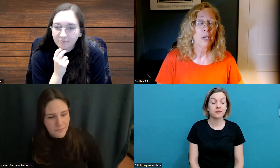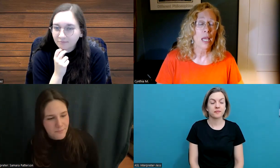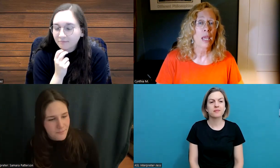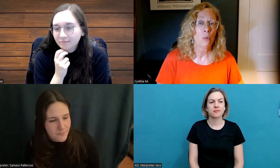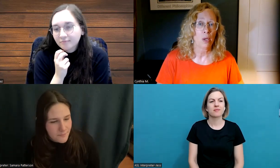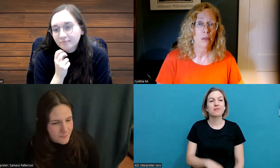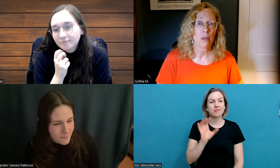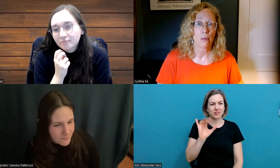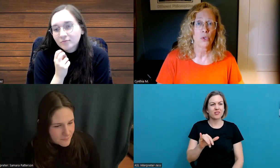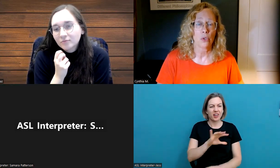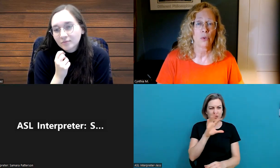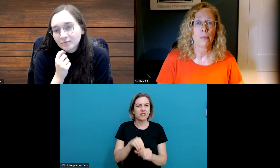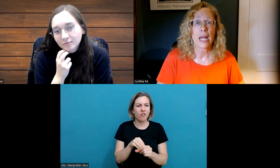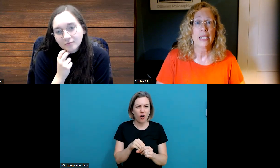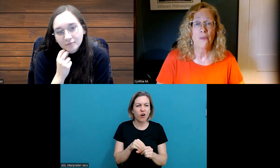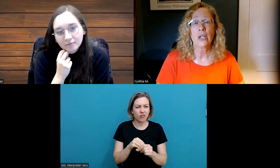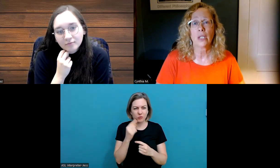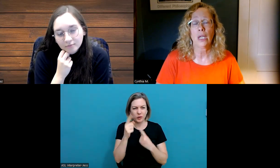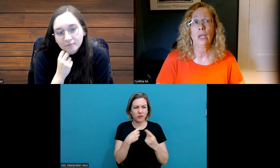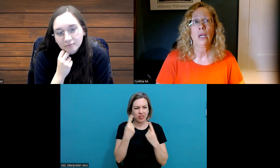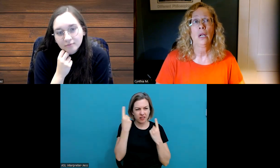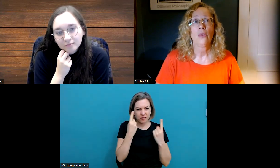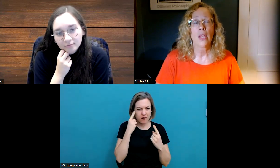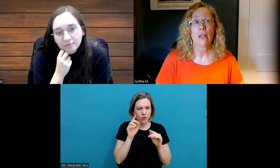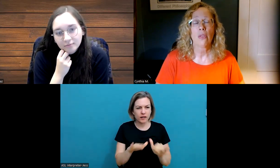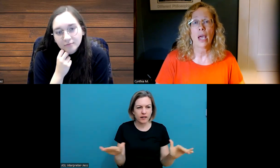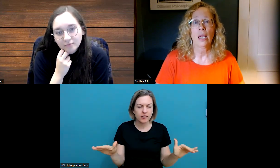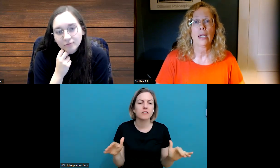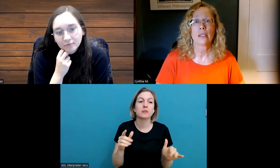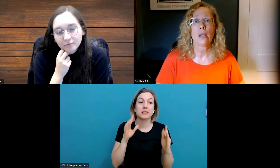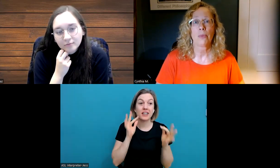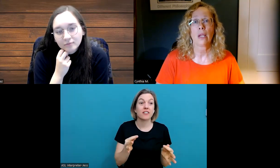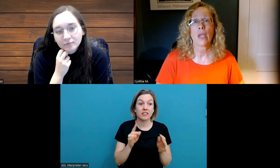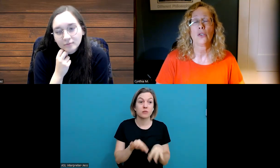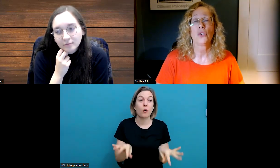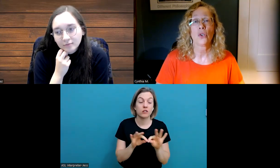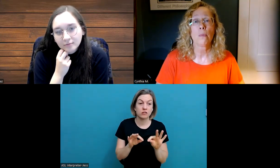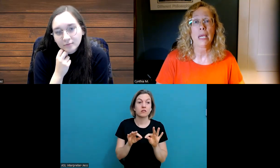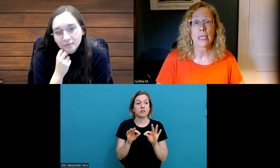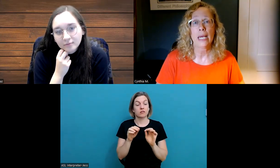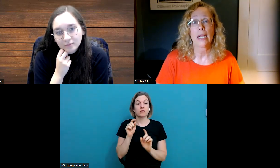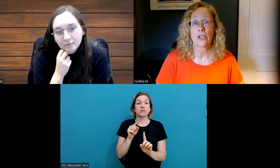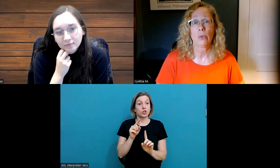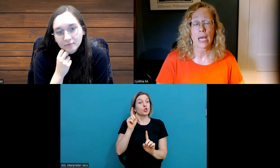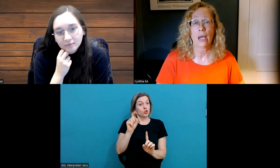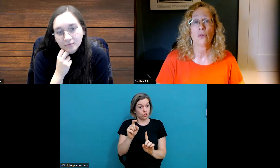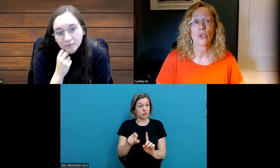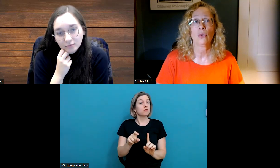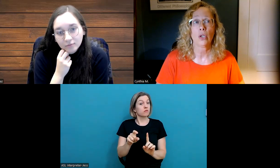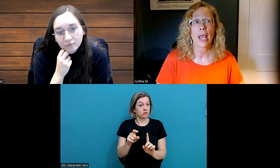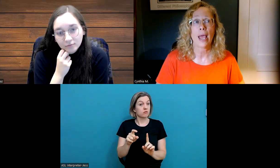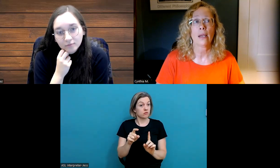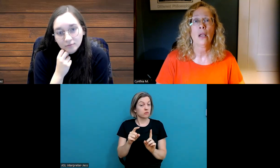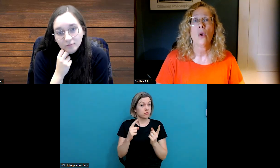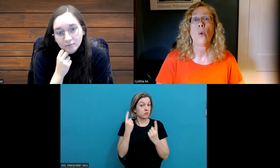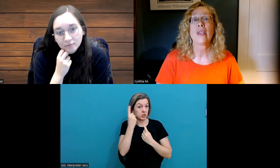into play with children. But I definitely think that it is something that should be taken into account to